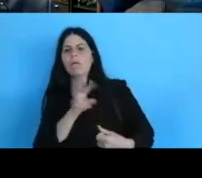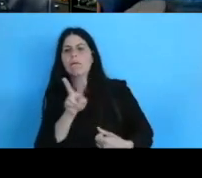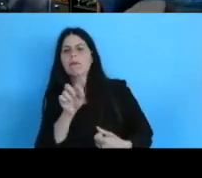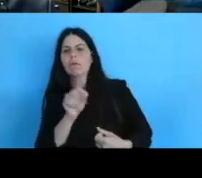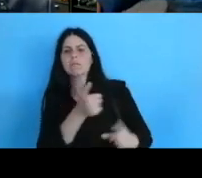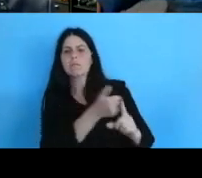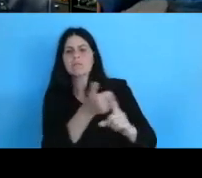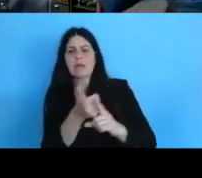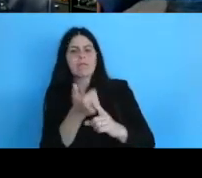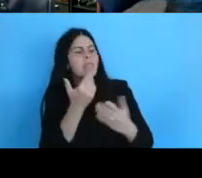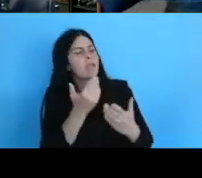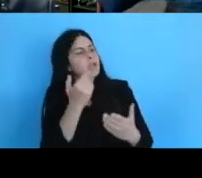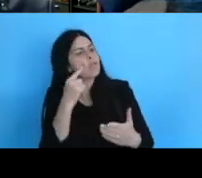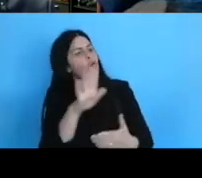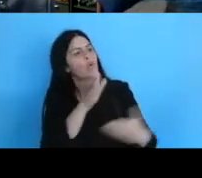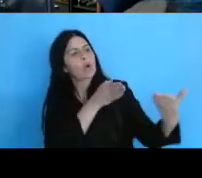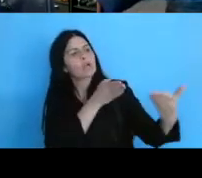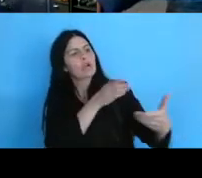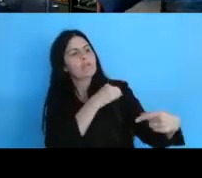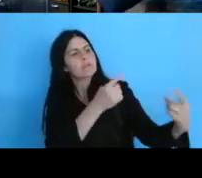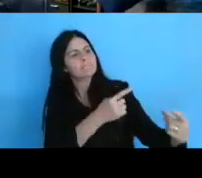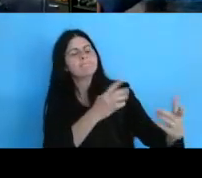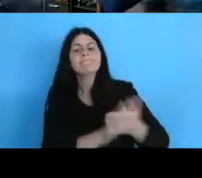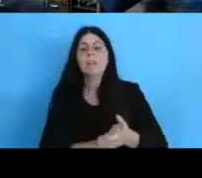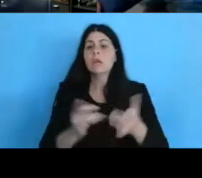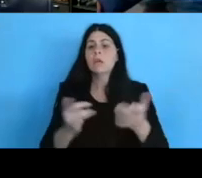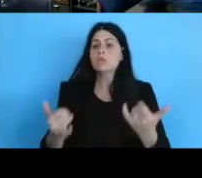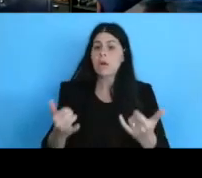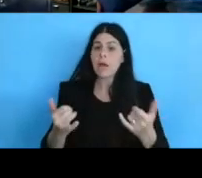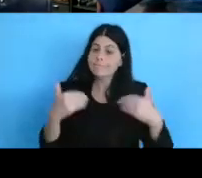And now we'll jump into the presentation.